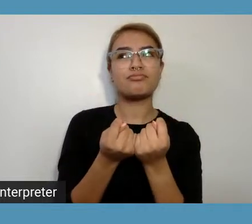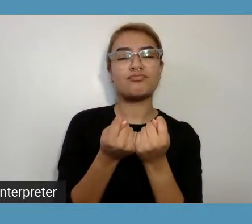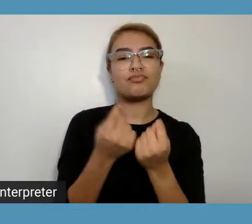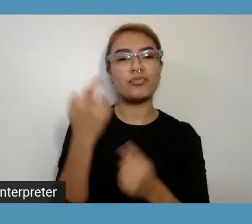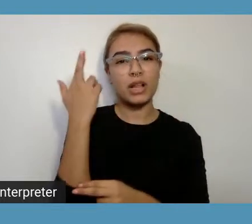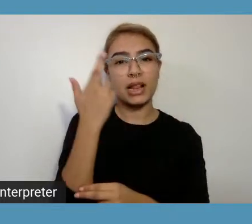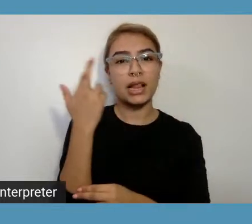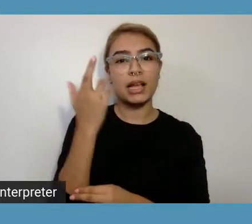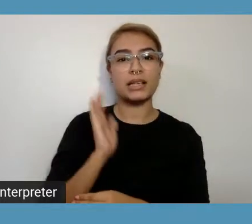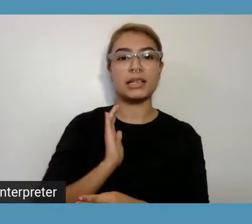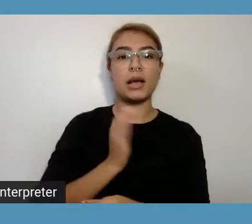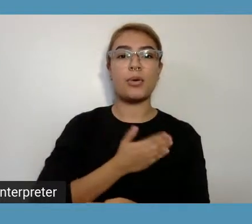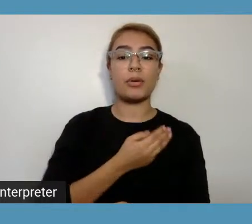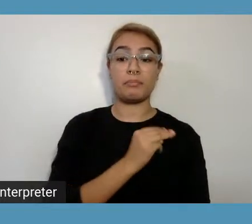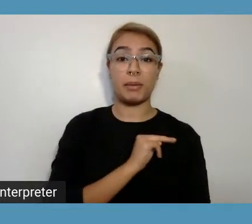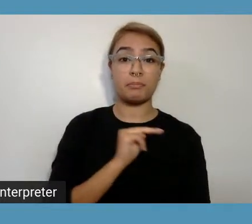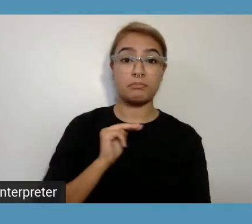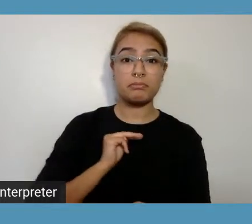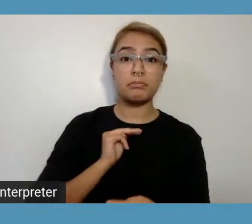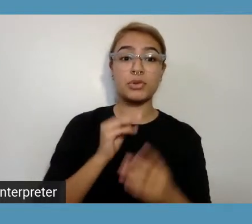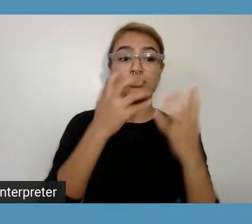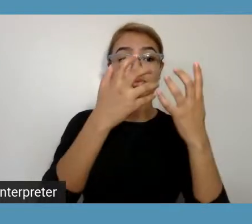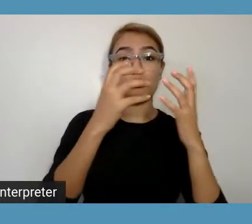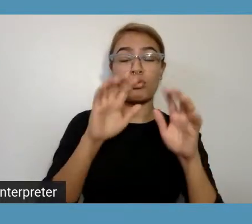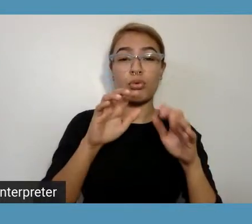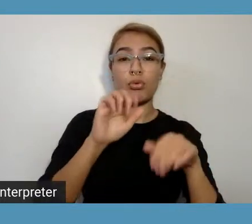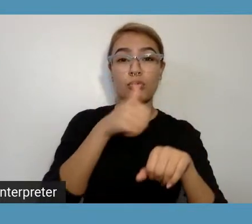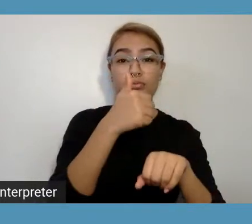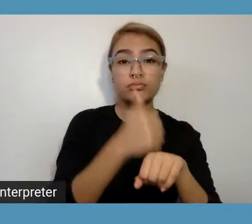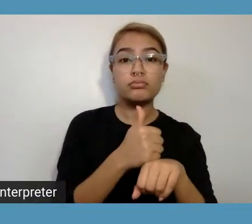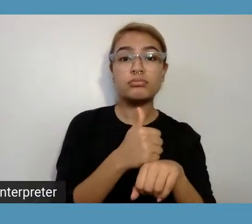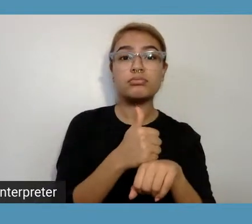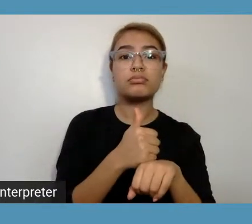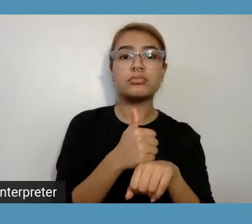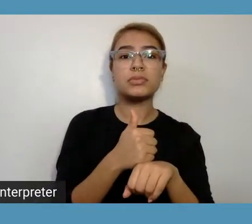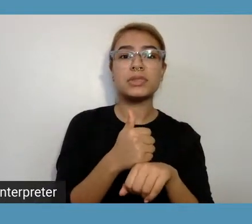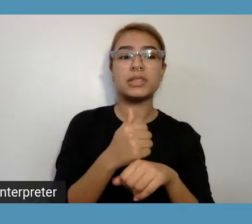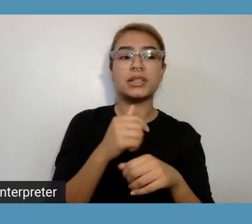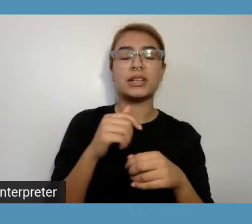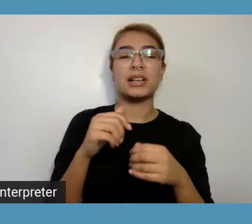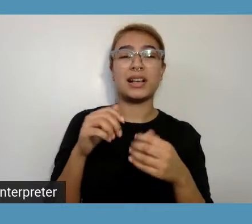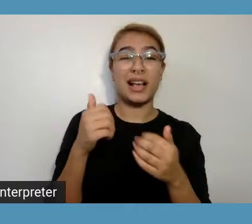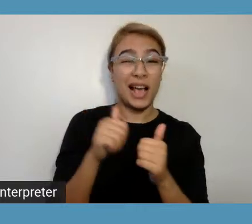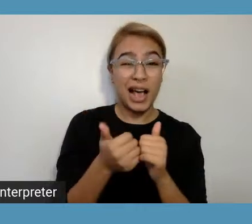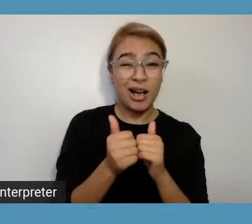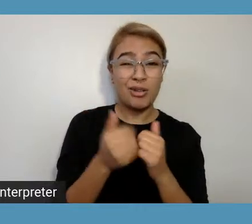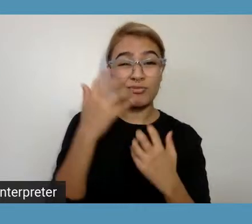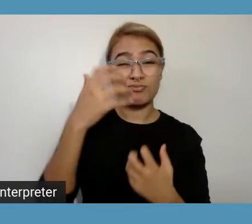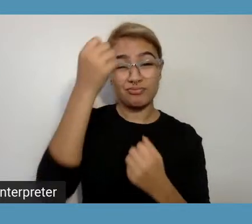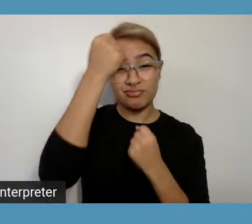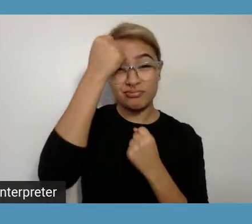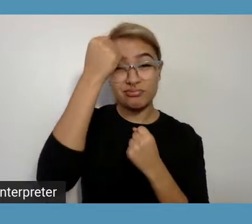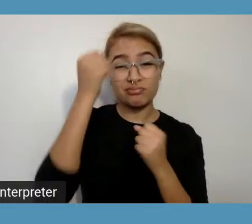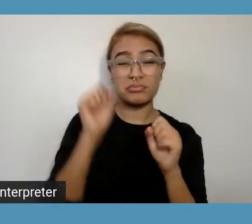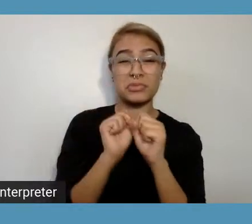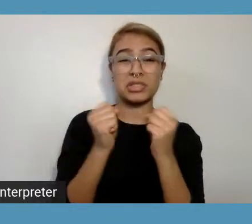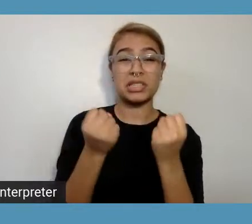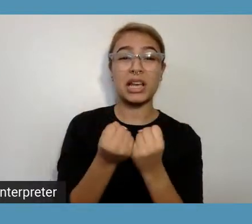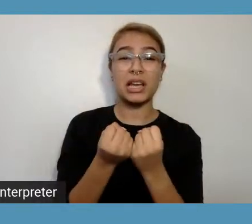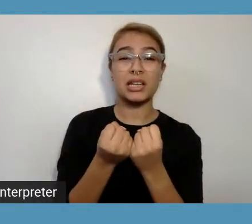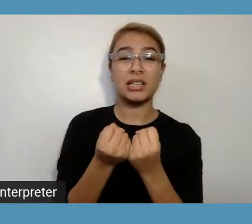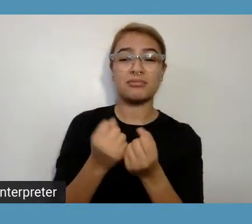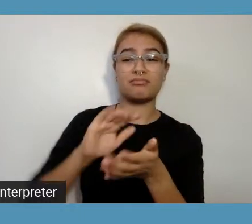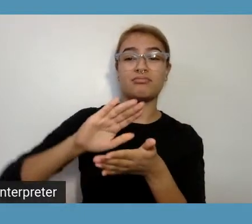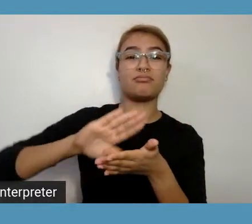our members were founded within a colonizing society that perpetuated the exclusions and erasures of many Native peoples throughout the